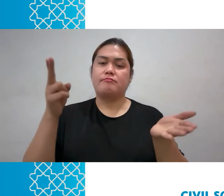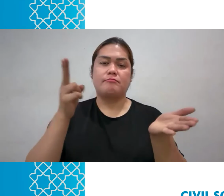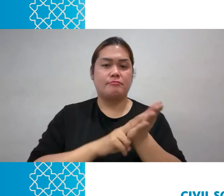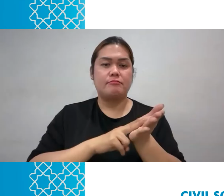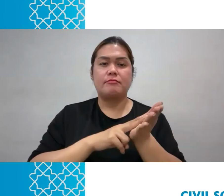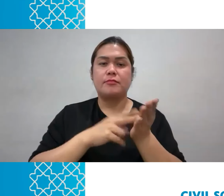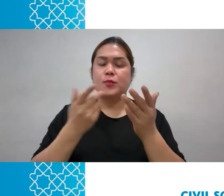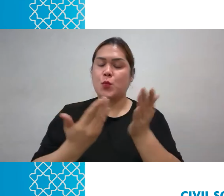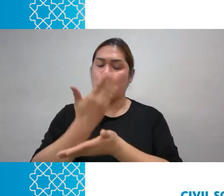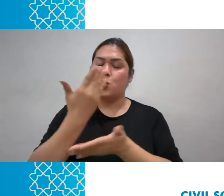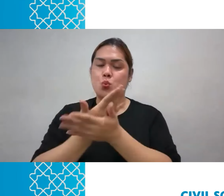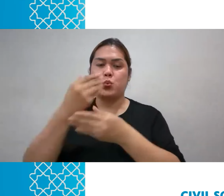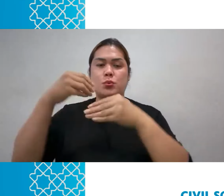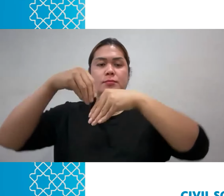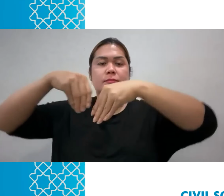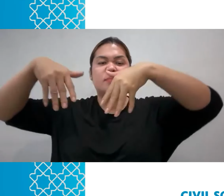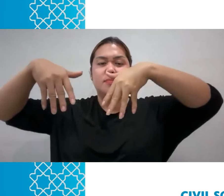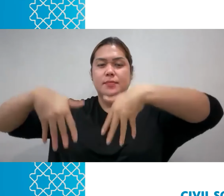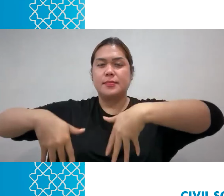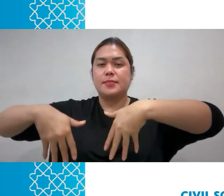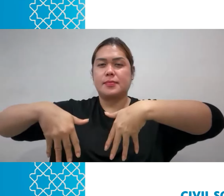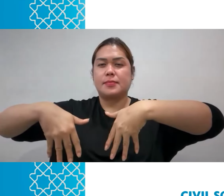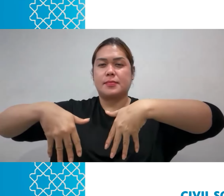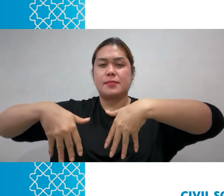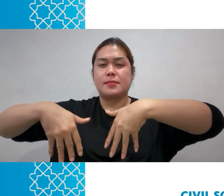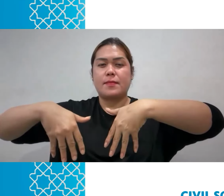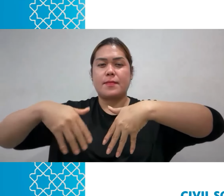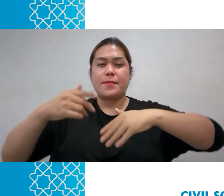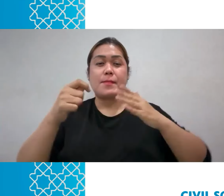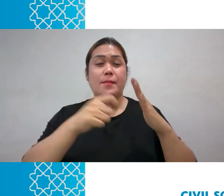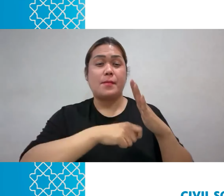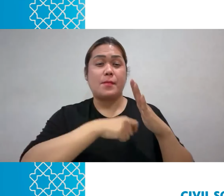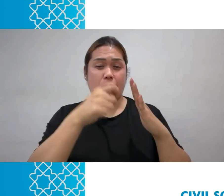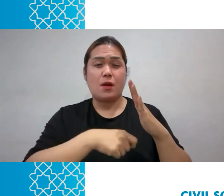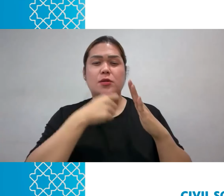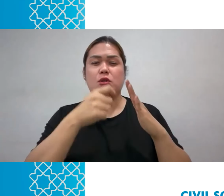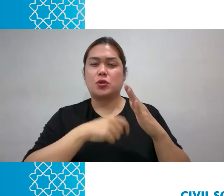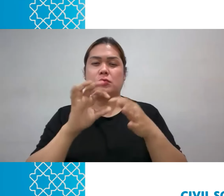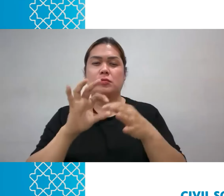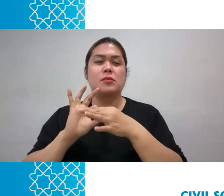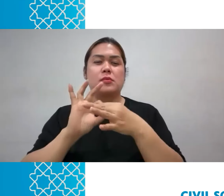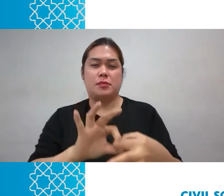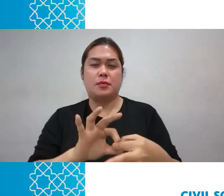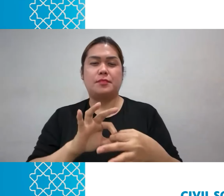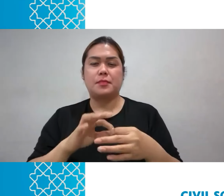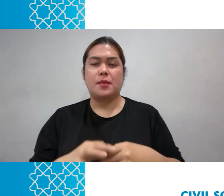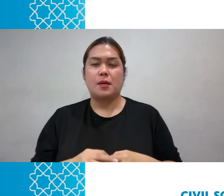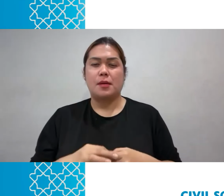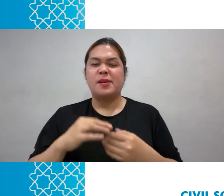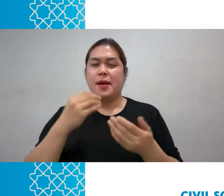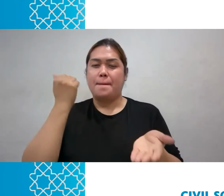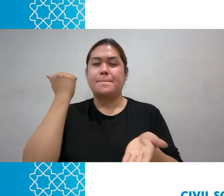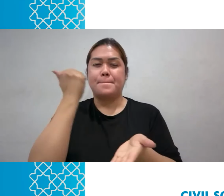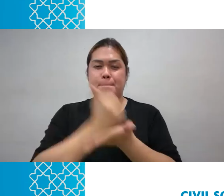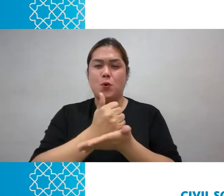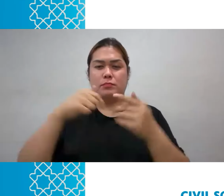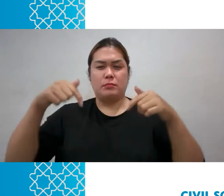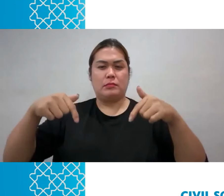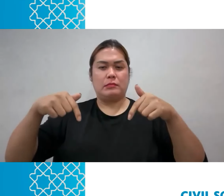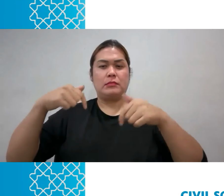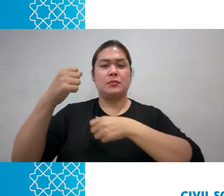to projects whose concepts are being approved this year. So the